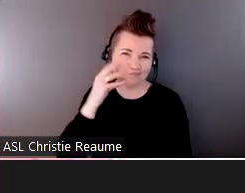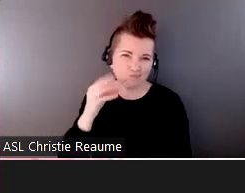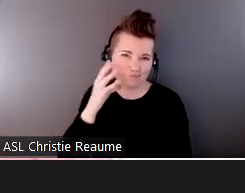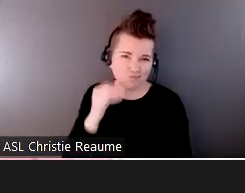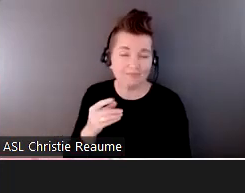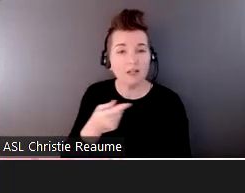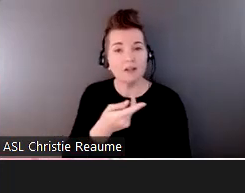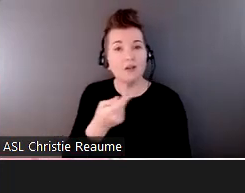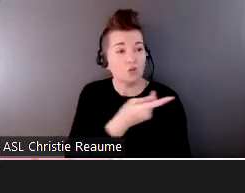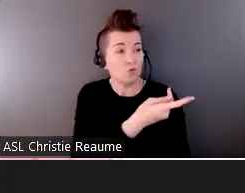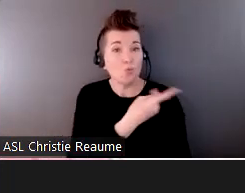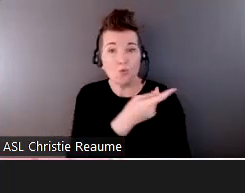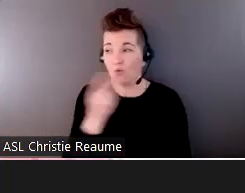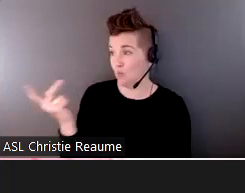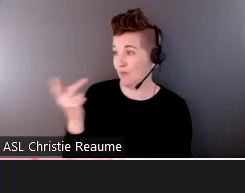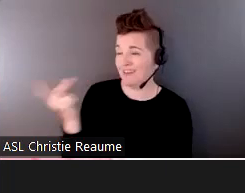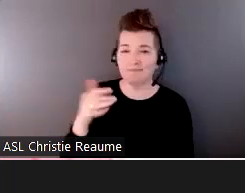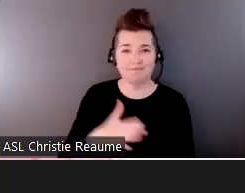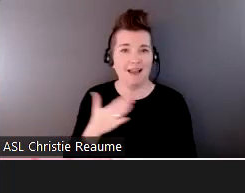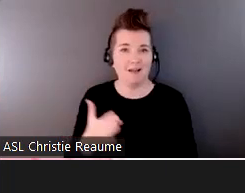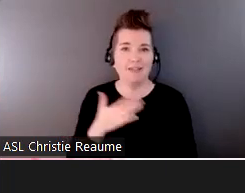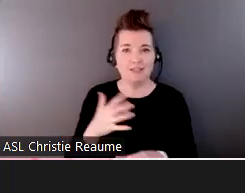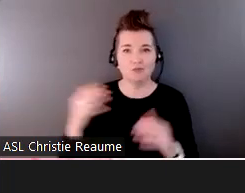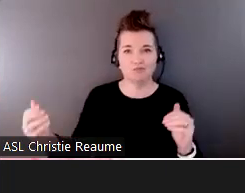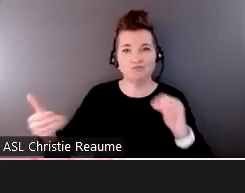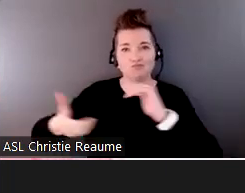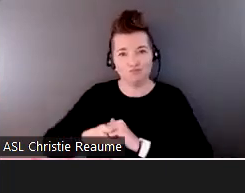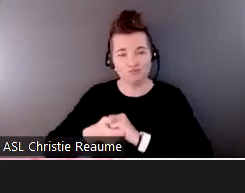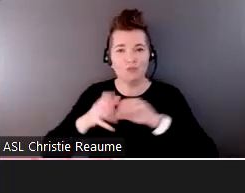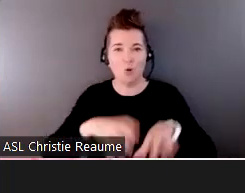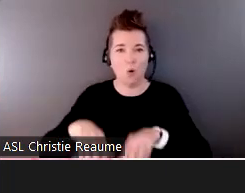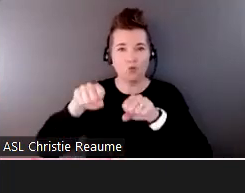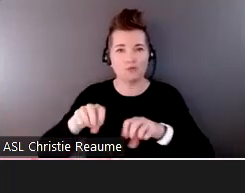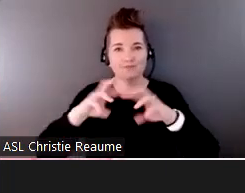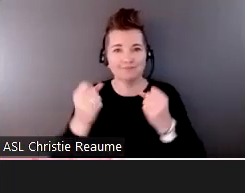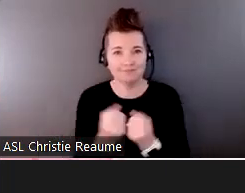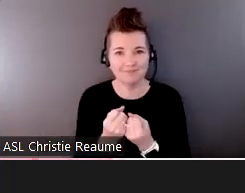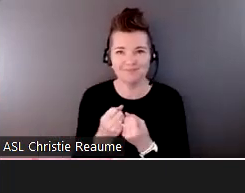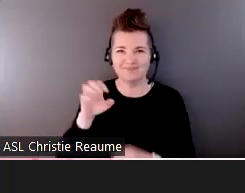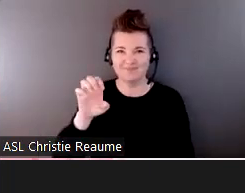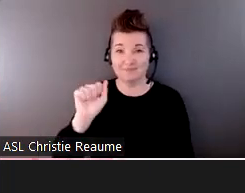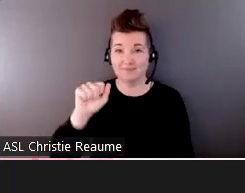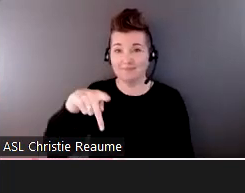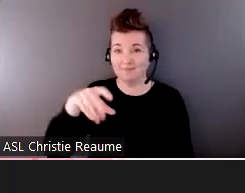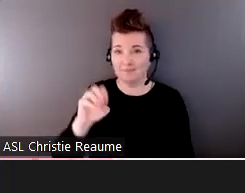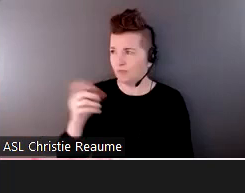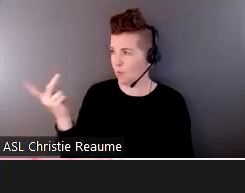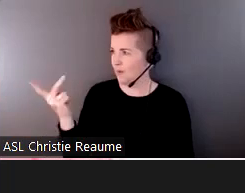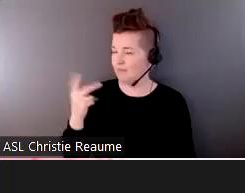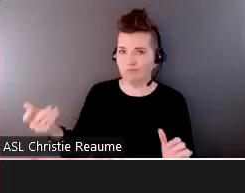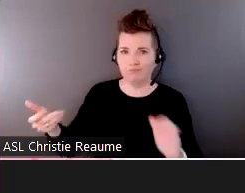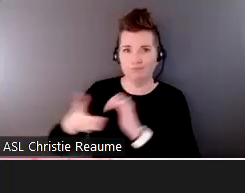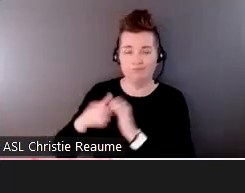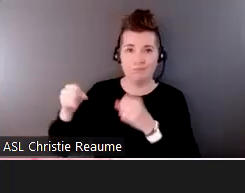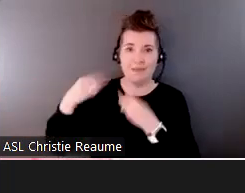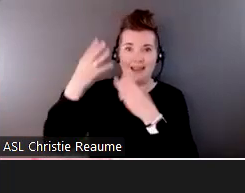today with eapio one of our long-standing partner partners and collaborators and I'll be the person asking questions of